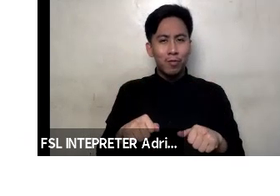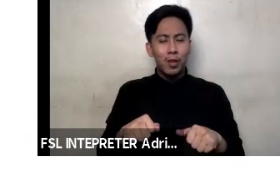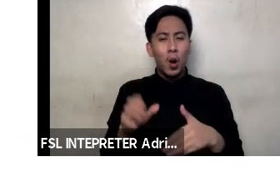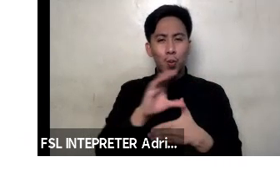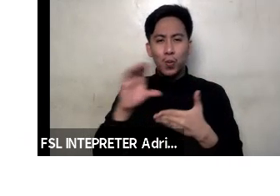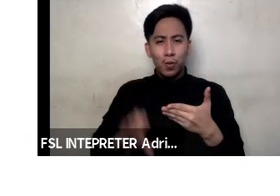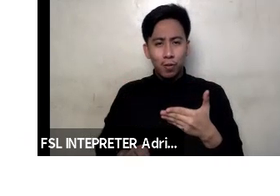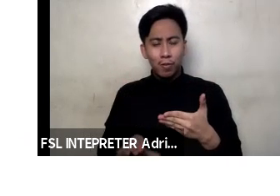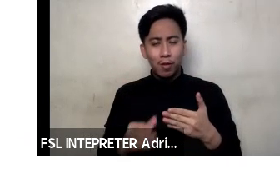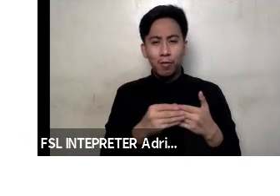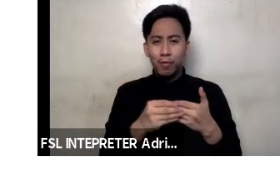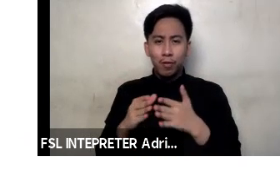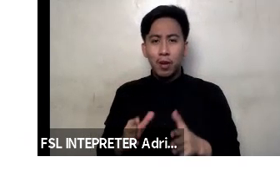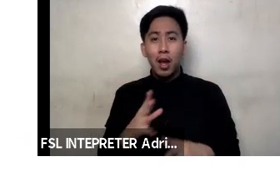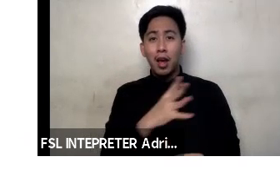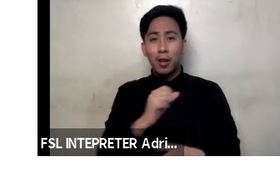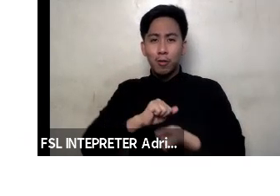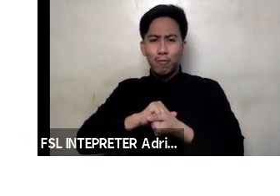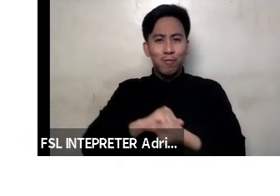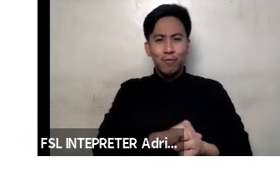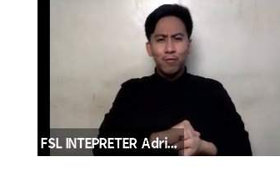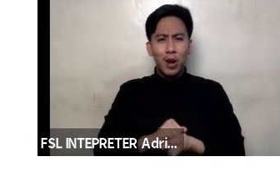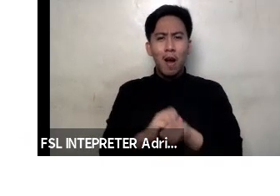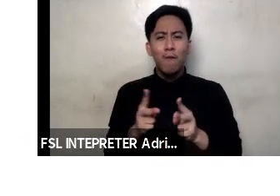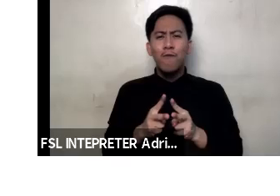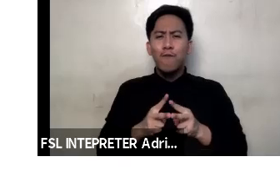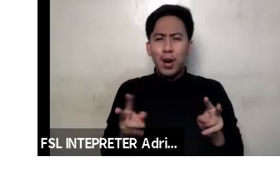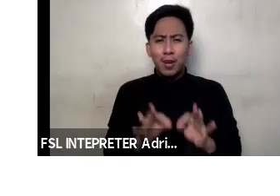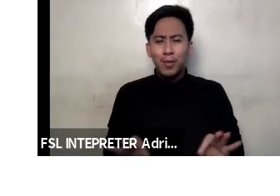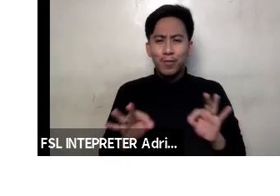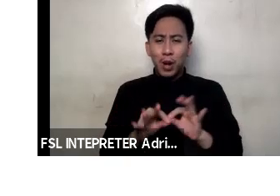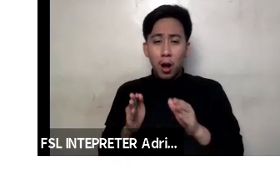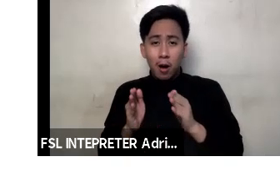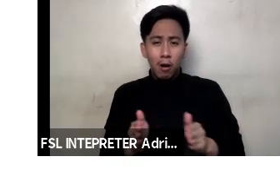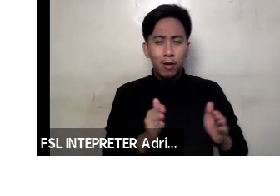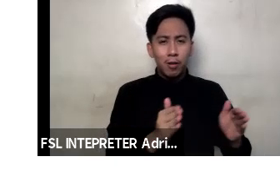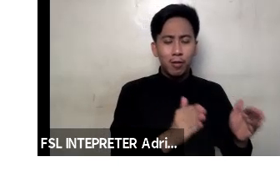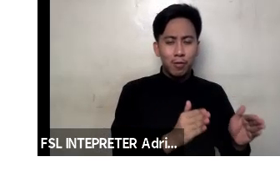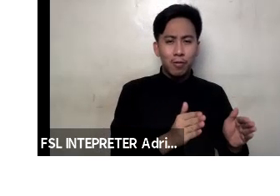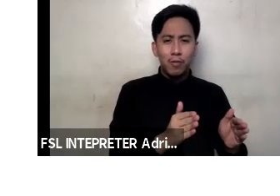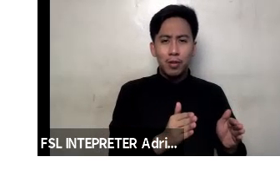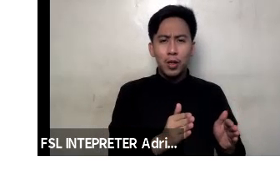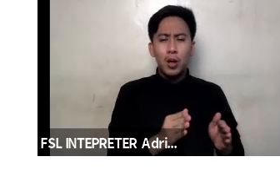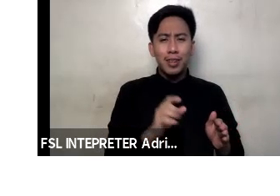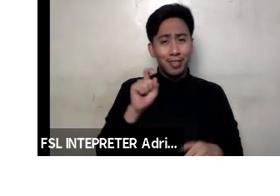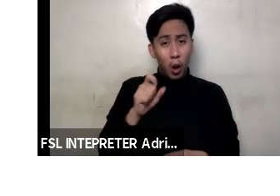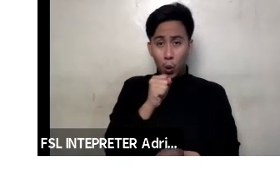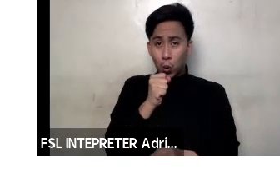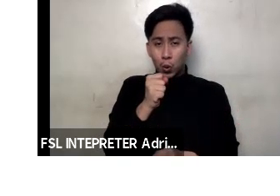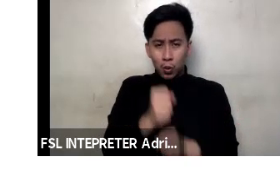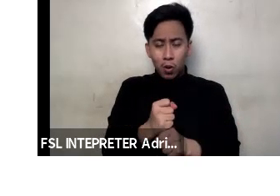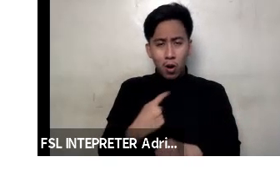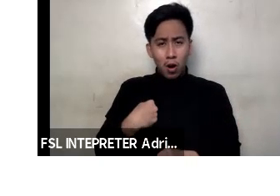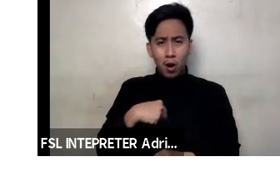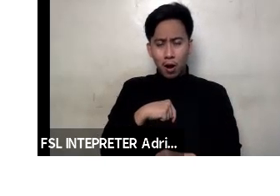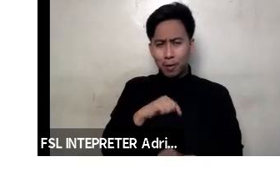overemphasize leadership and partnership because they are very important in the planning, implementation, and making sure that we